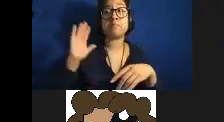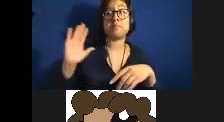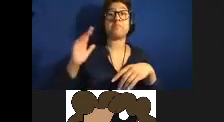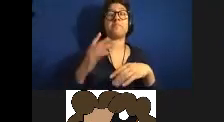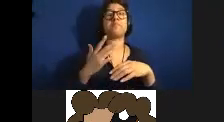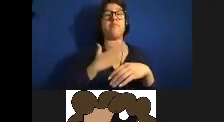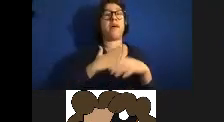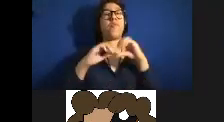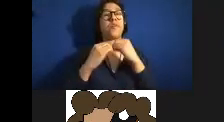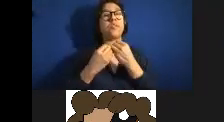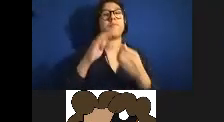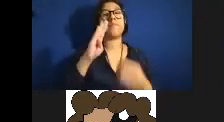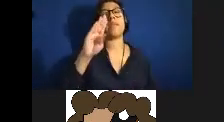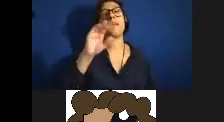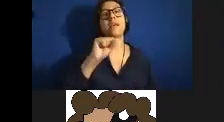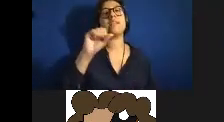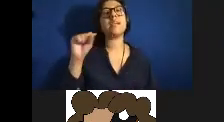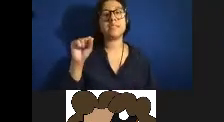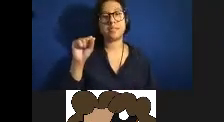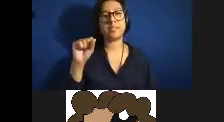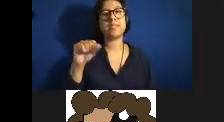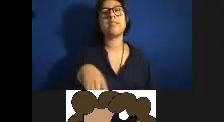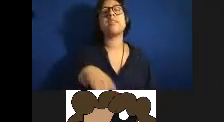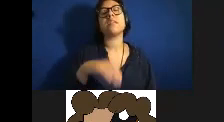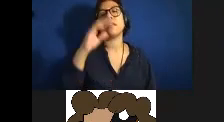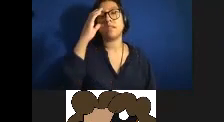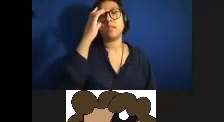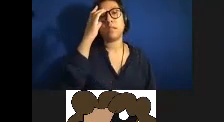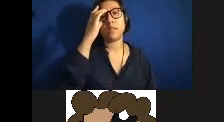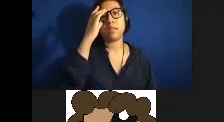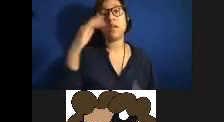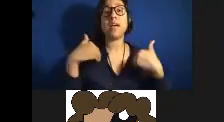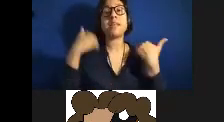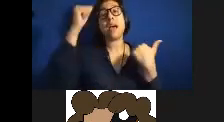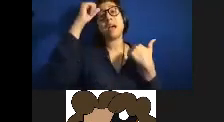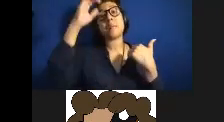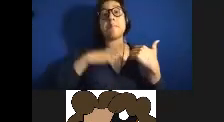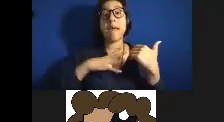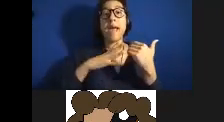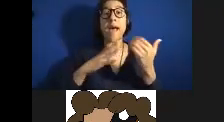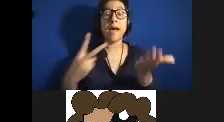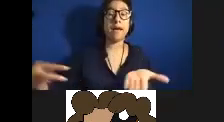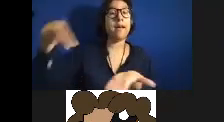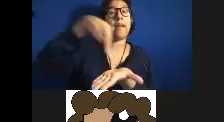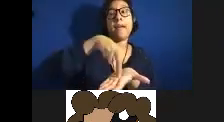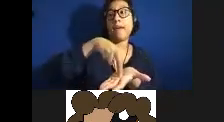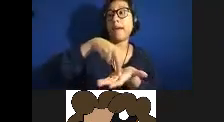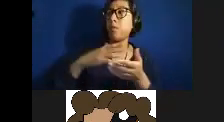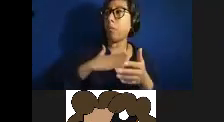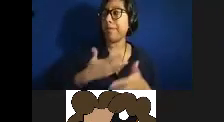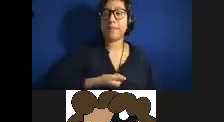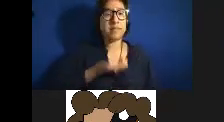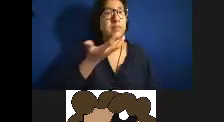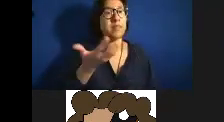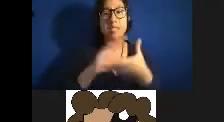we used to do it at BSS, for the Sun Cells Coalition, is when a young man gets up to speak, everyone like cheers for that young man. Like no matter what, you